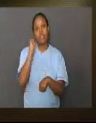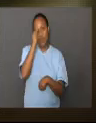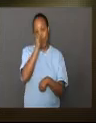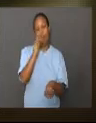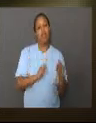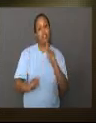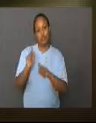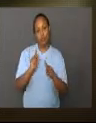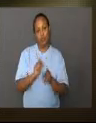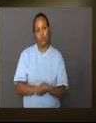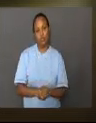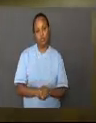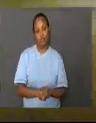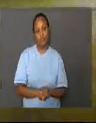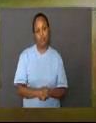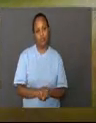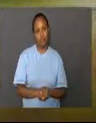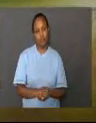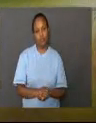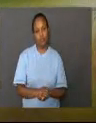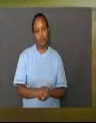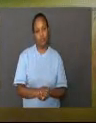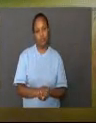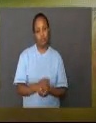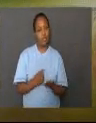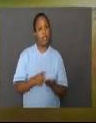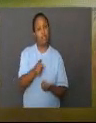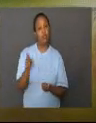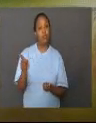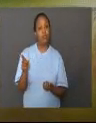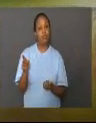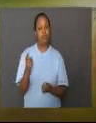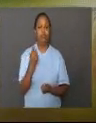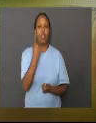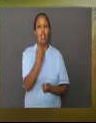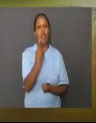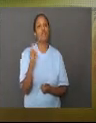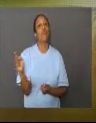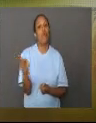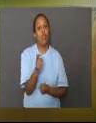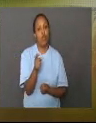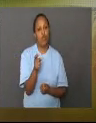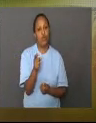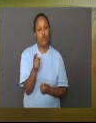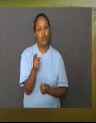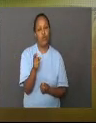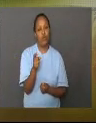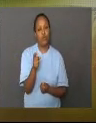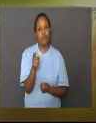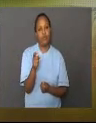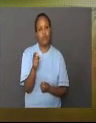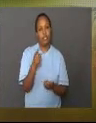of Ethiopia. They become unified by the experiences